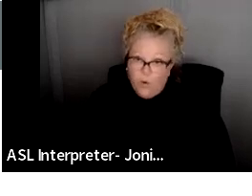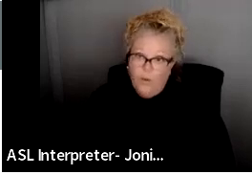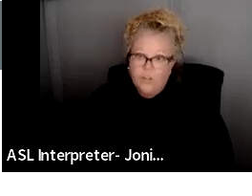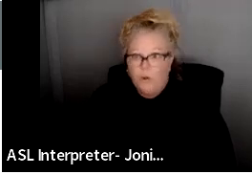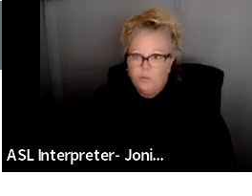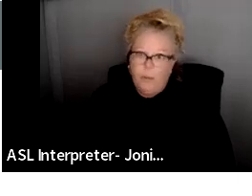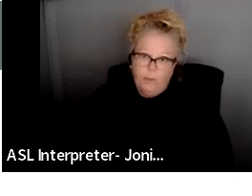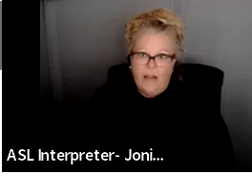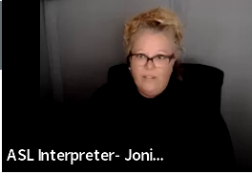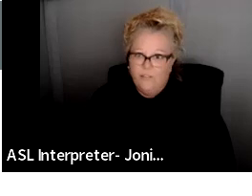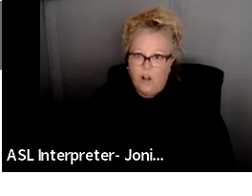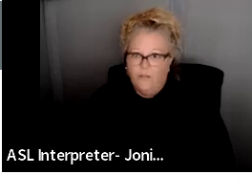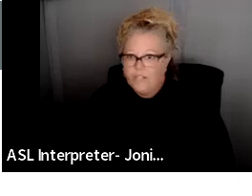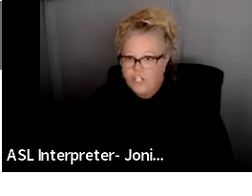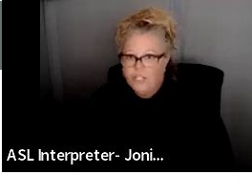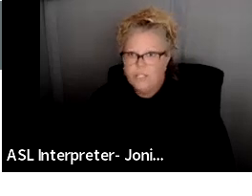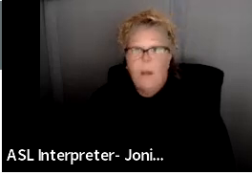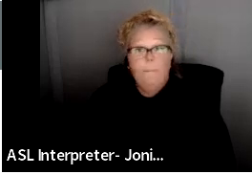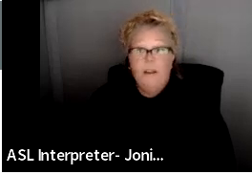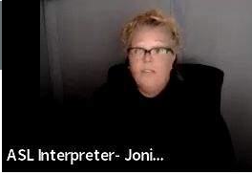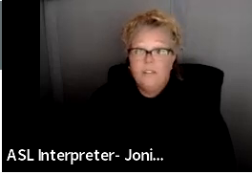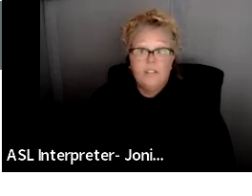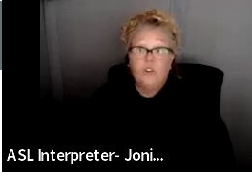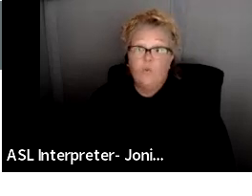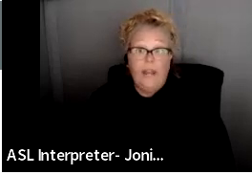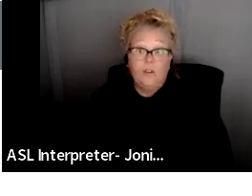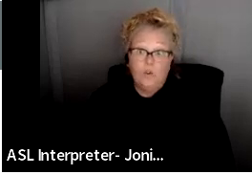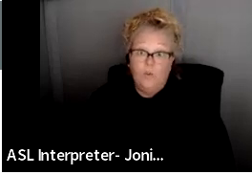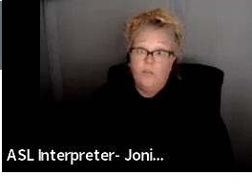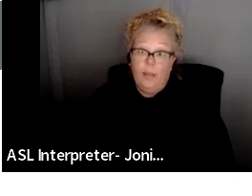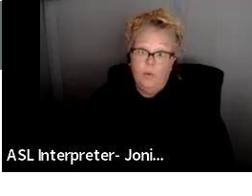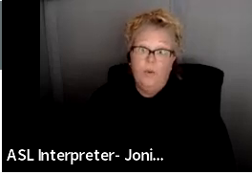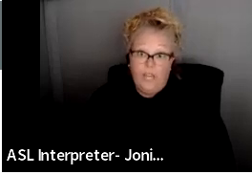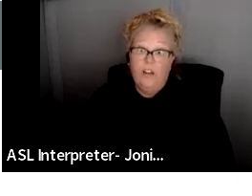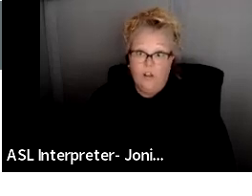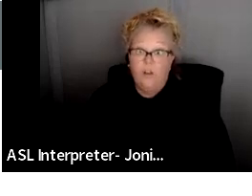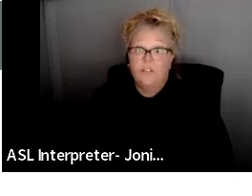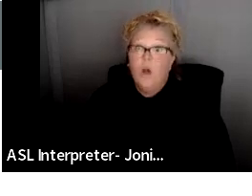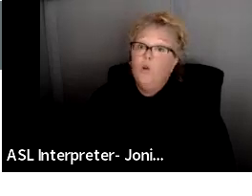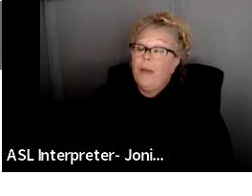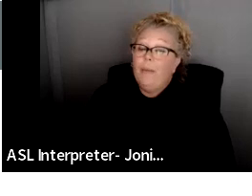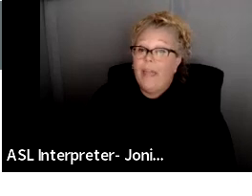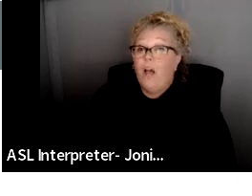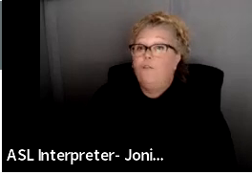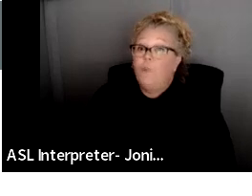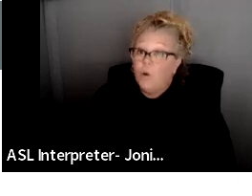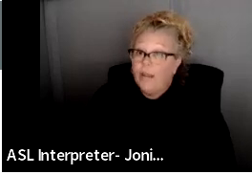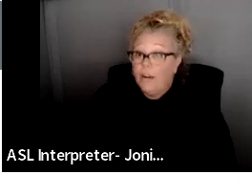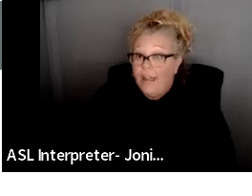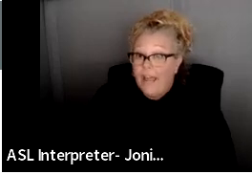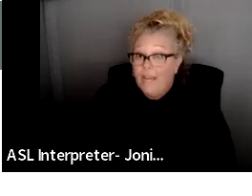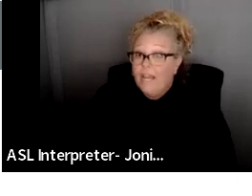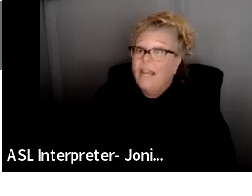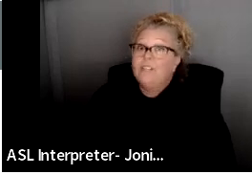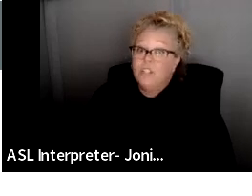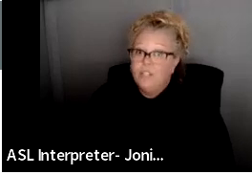to work when there's multiple people having different conversations. But this is a great tool for people with hearing loss who maybe can't afford a